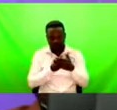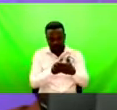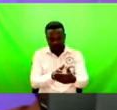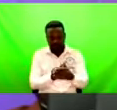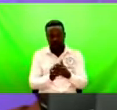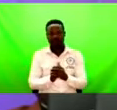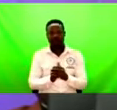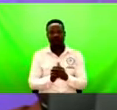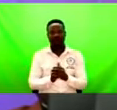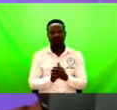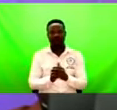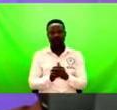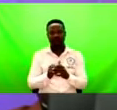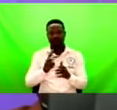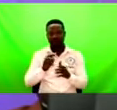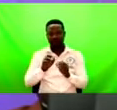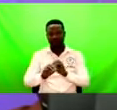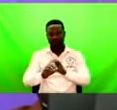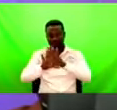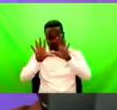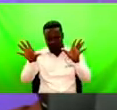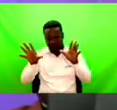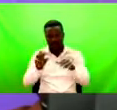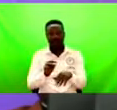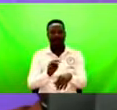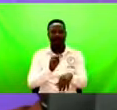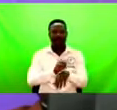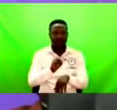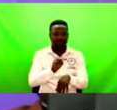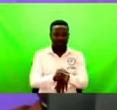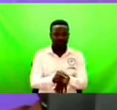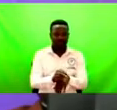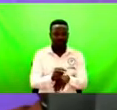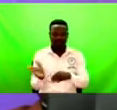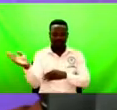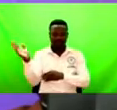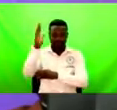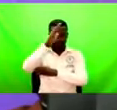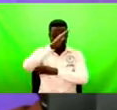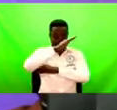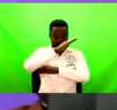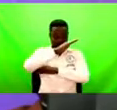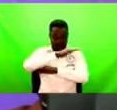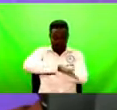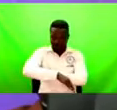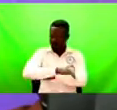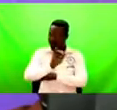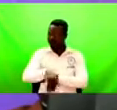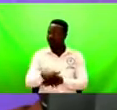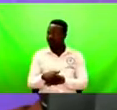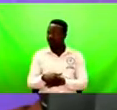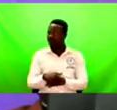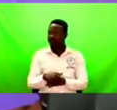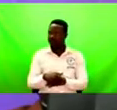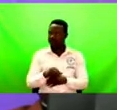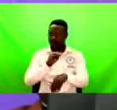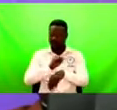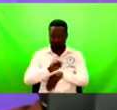Ministry is light. Ministry is day and night. And ministry